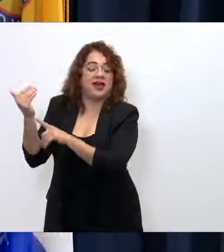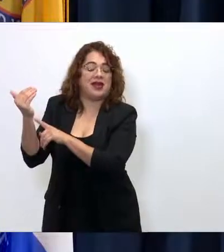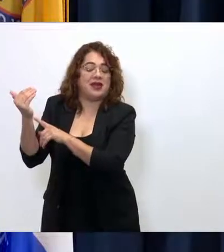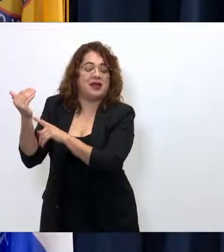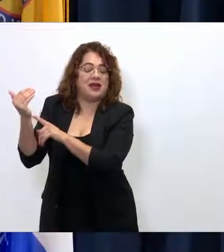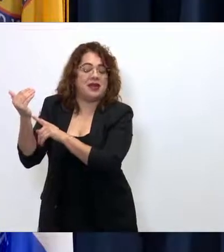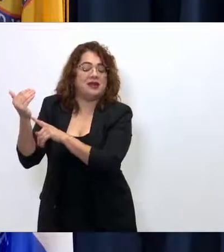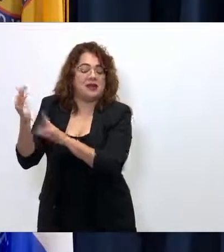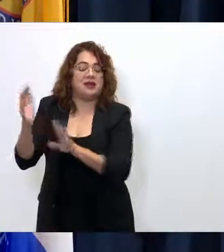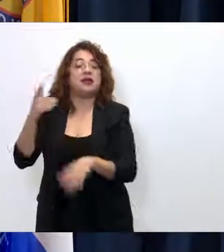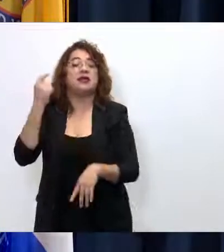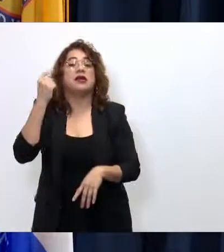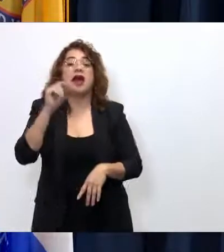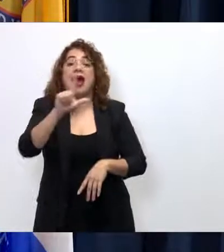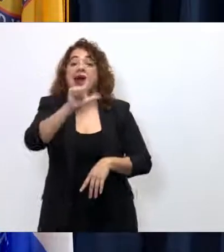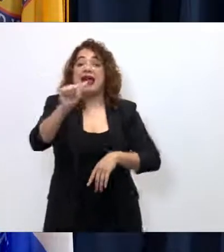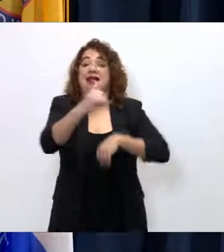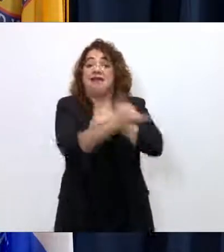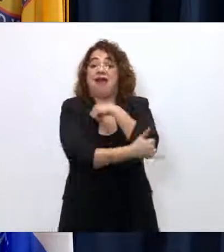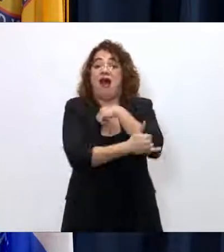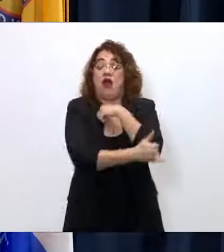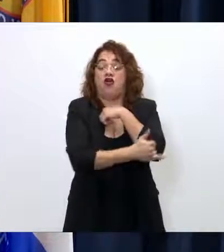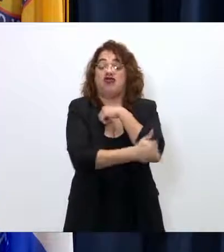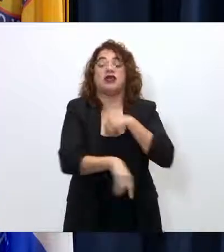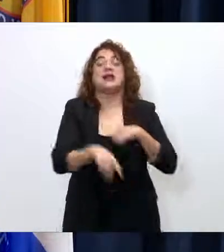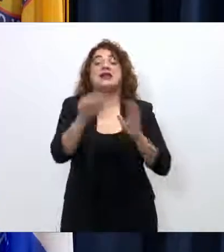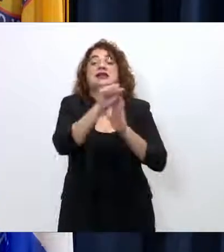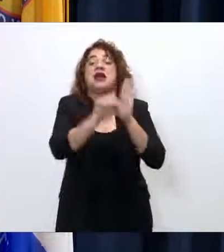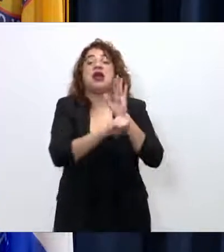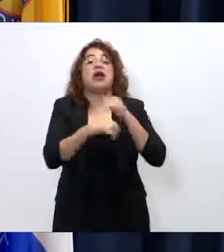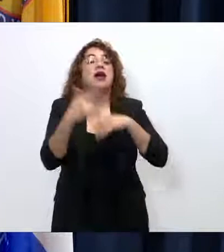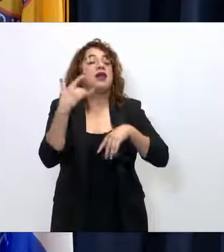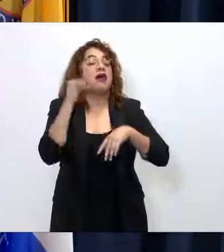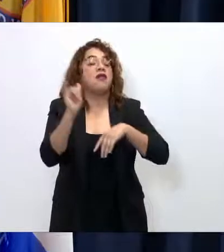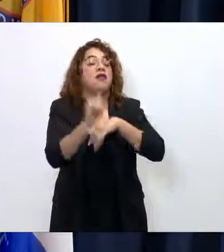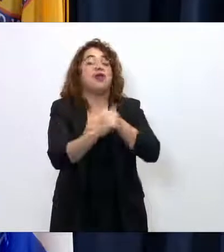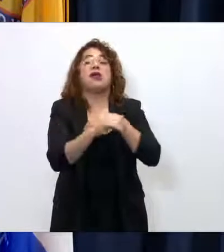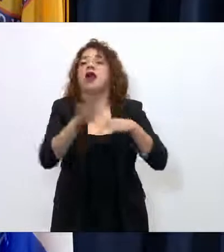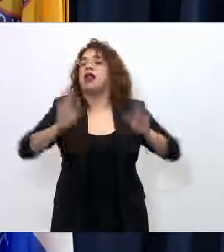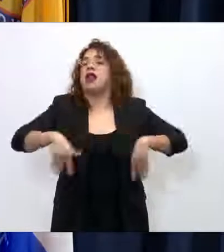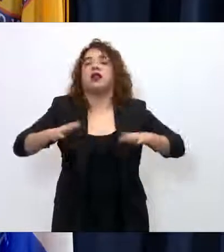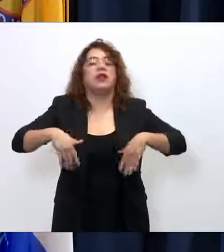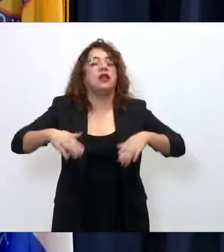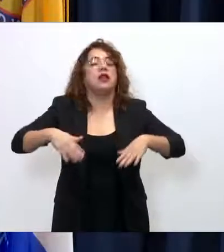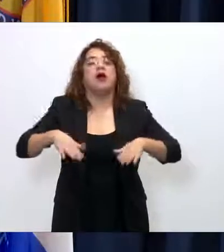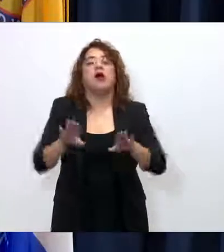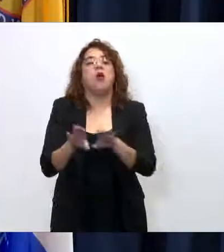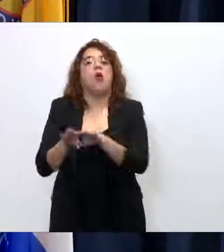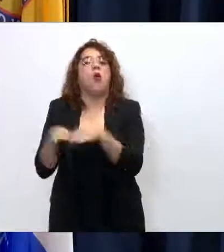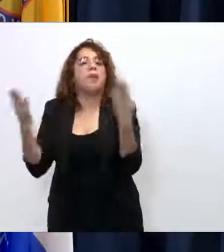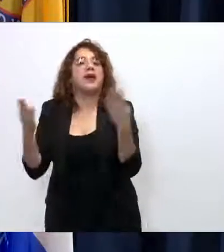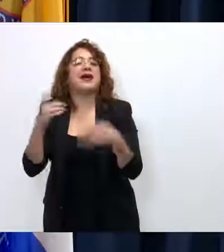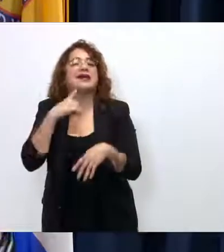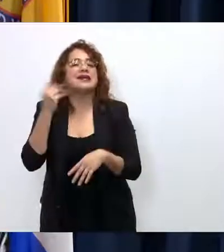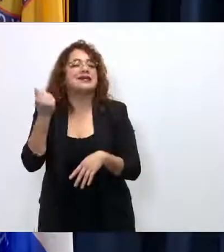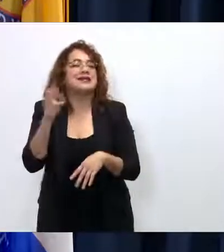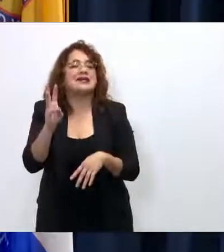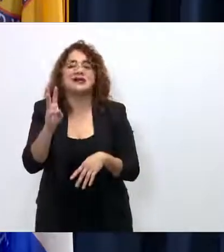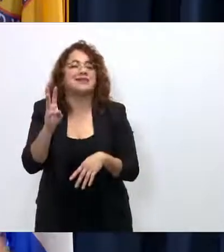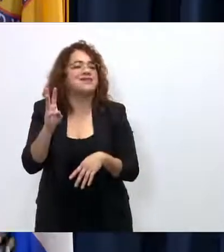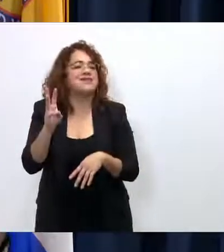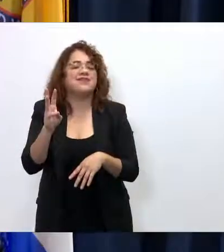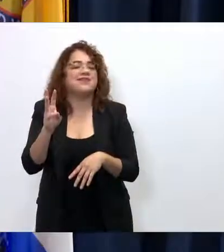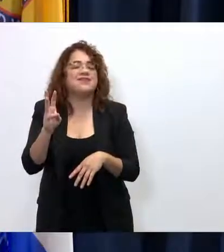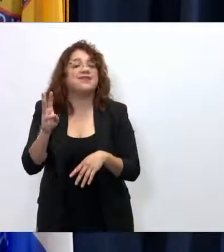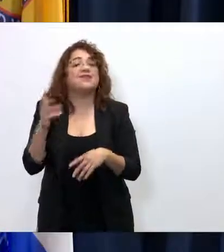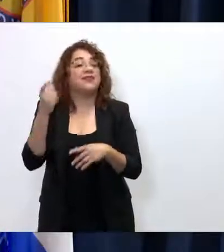and the County of Los Angeles has not turned that on. But there have been some small sites up and down the state that are beginning to do this. We feel